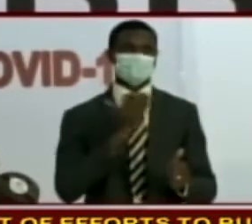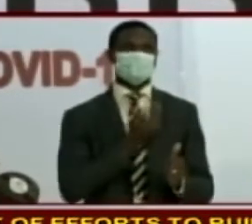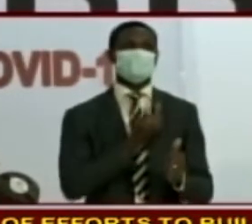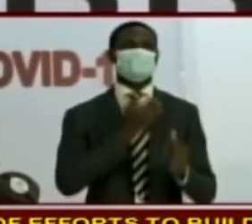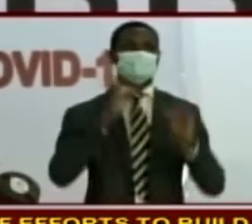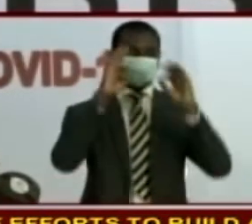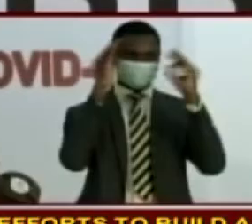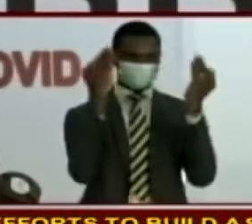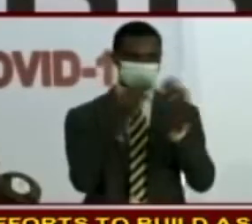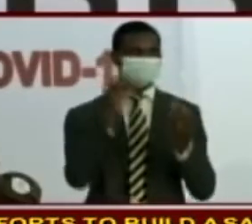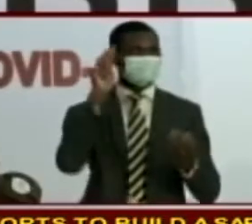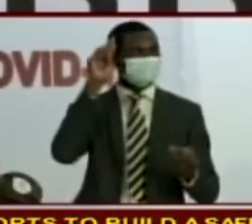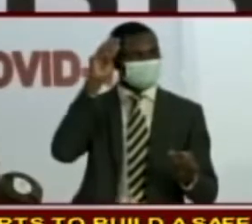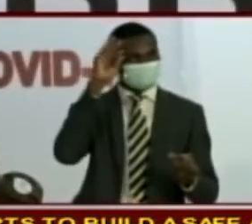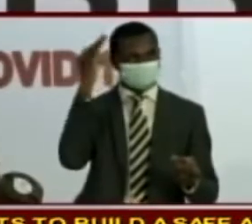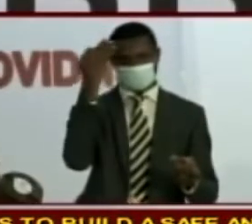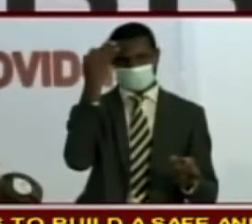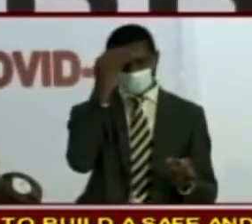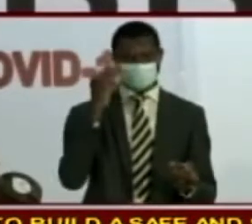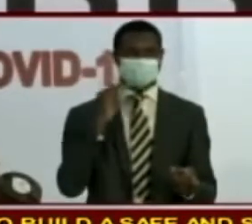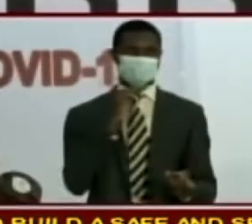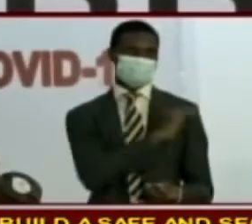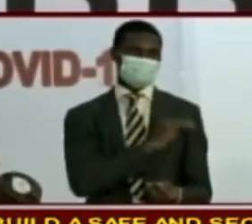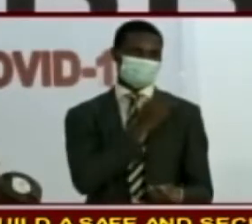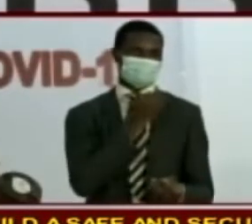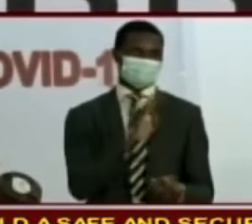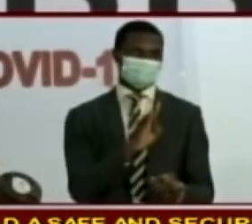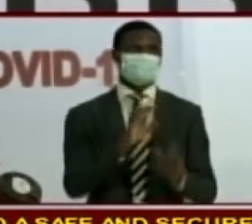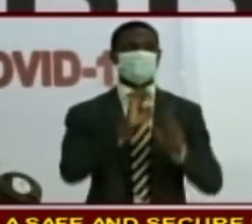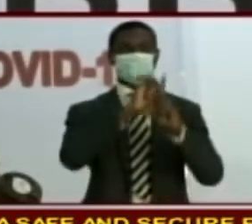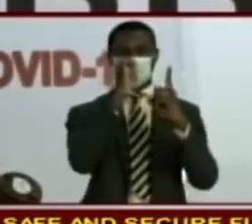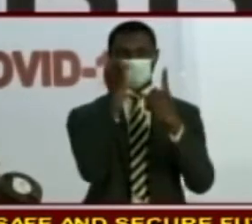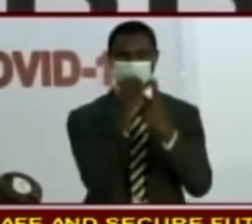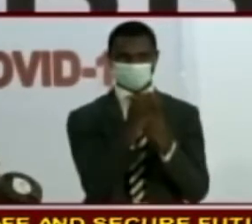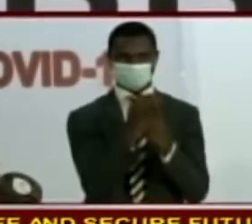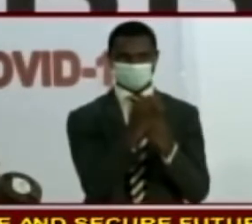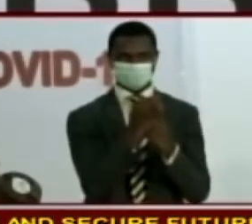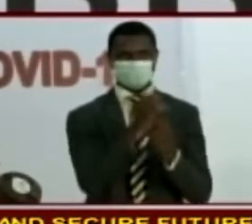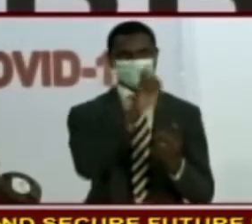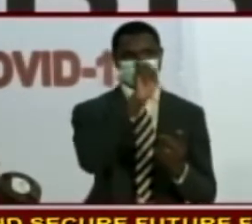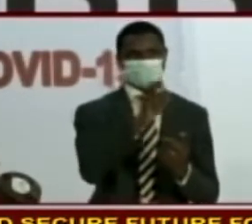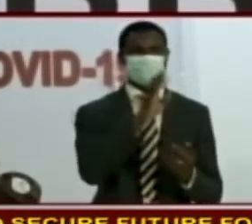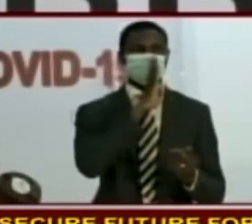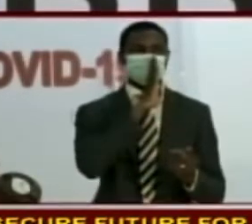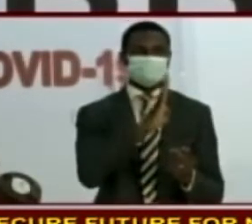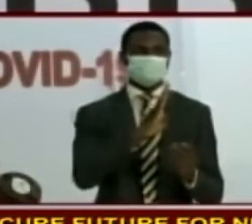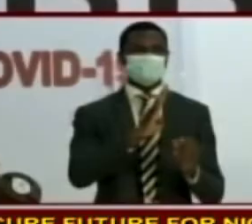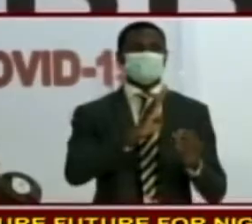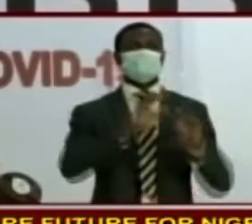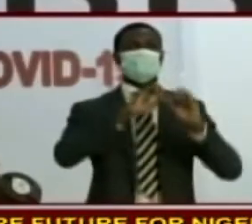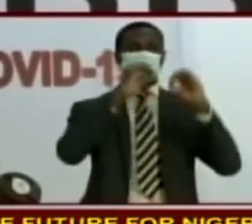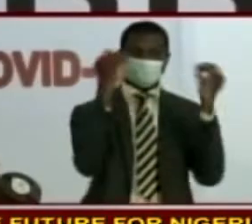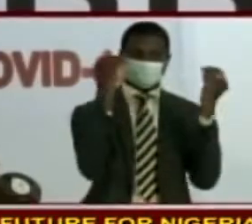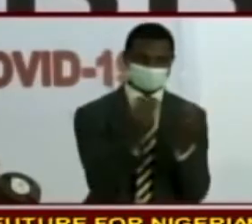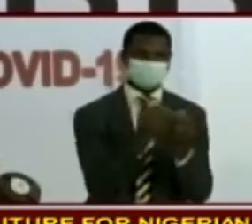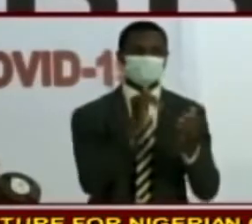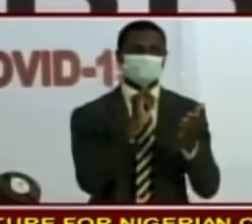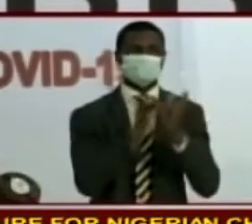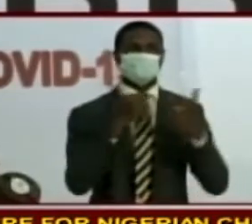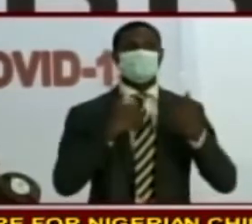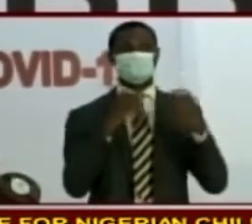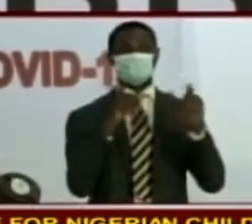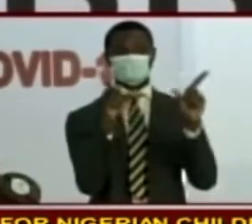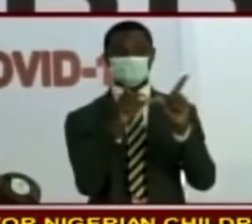yi akai, ba mu muke sa kuɗi ba, amma ka tabbatar duk wanda zai maka aikin feshi to yana